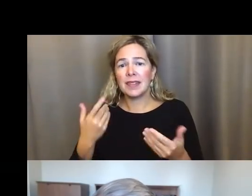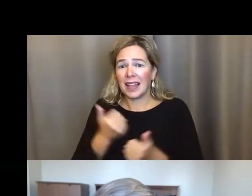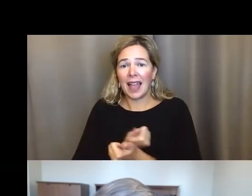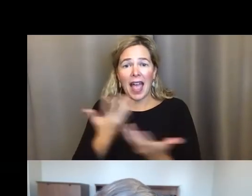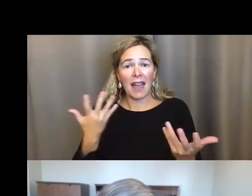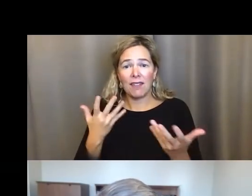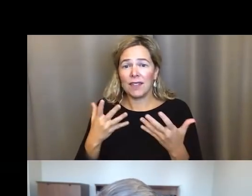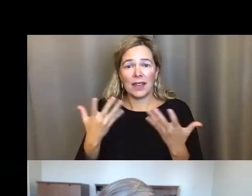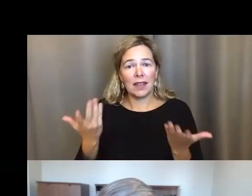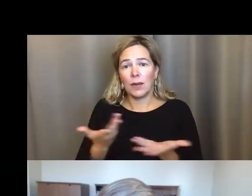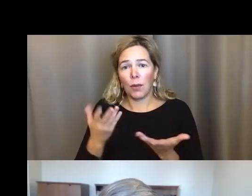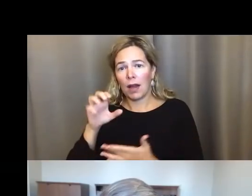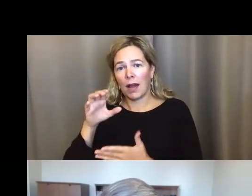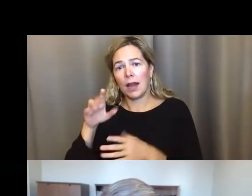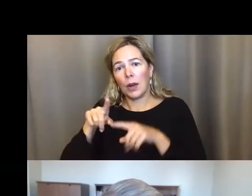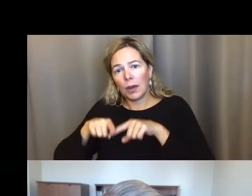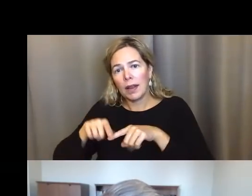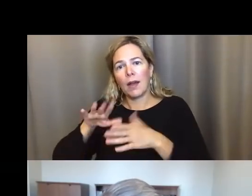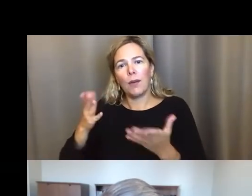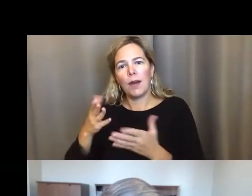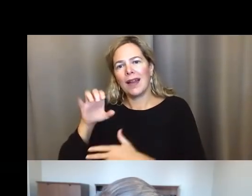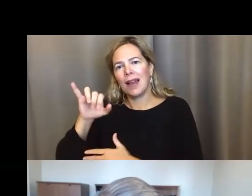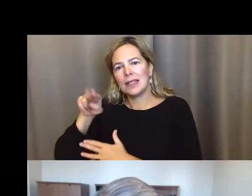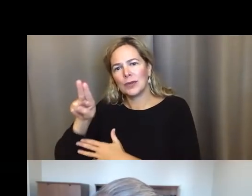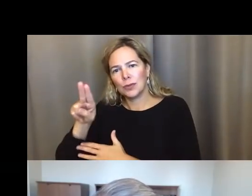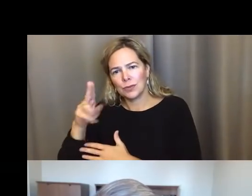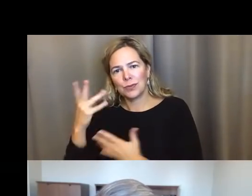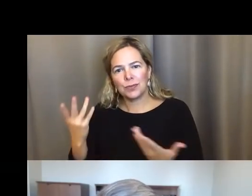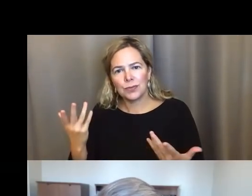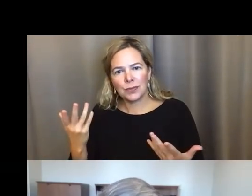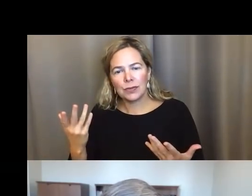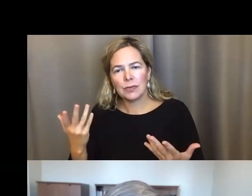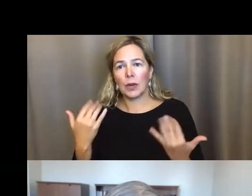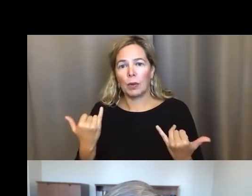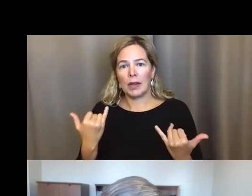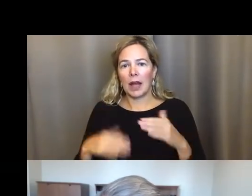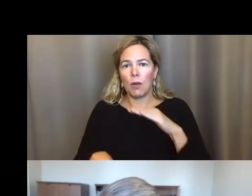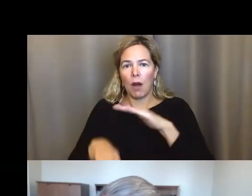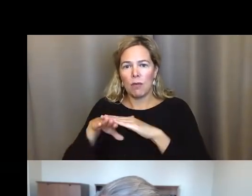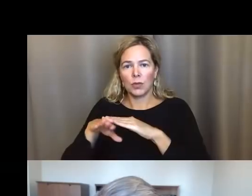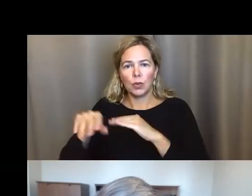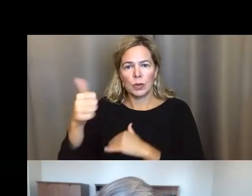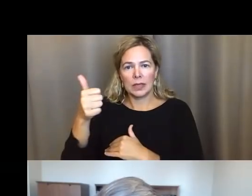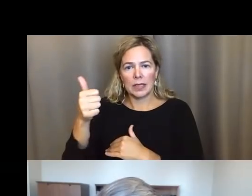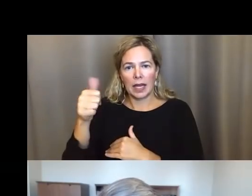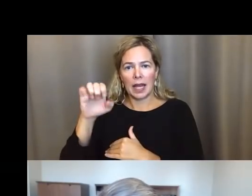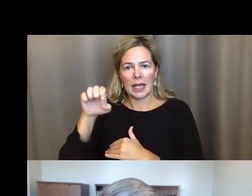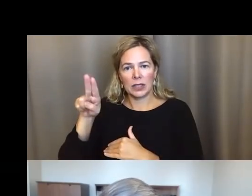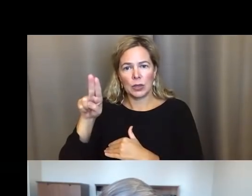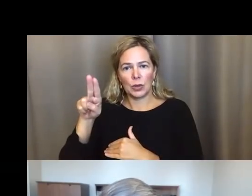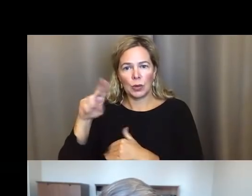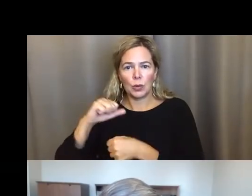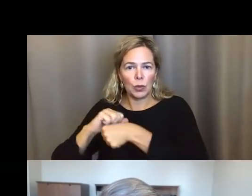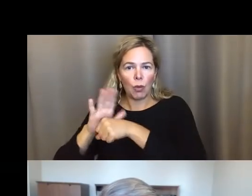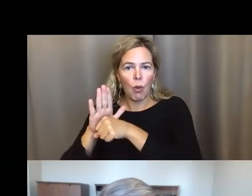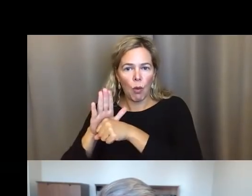use by COVID patients. So where we are now is, up to 10 ICU COVID patients.